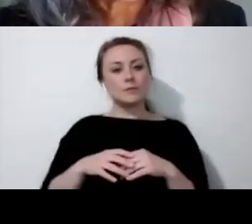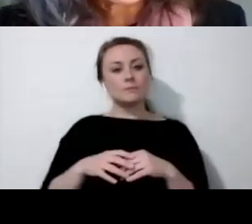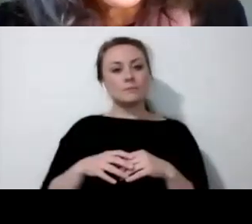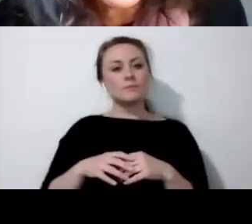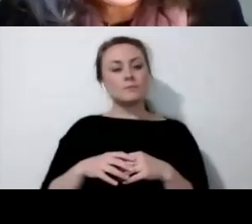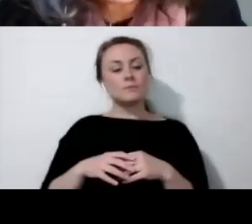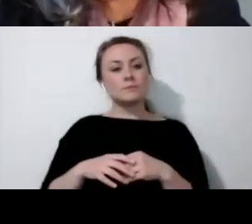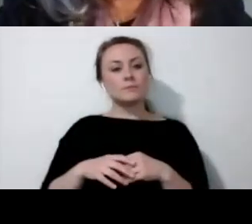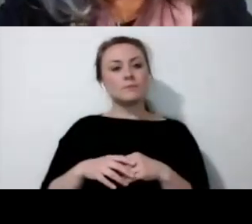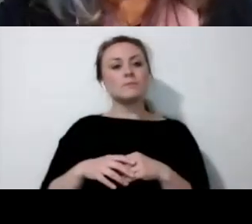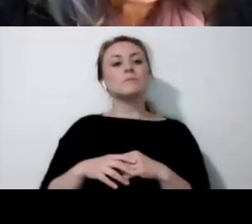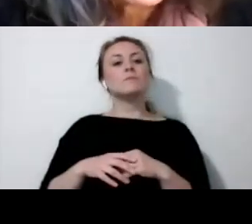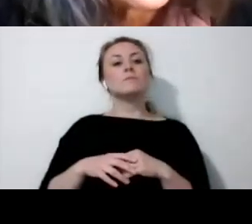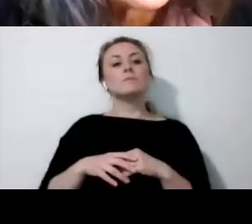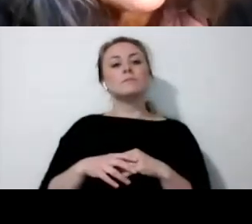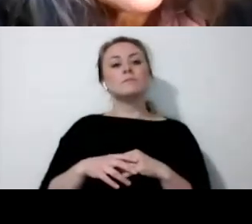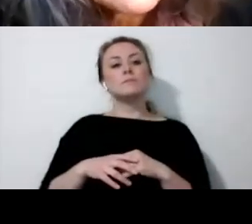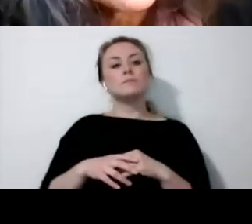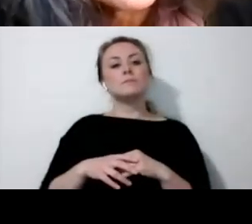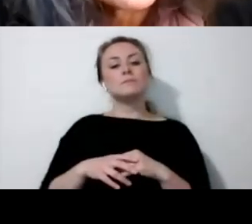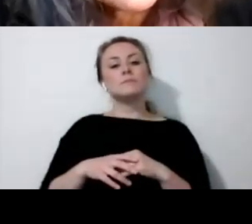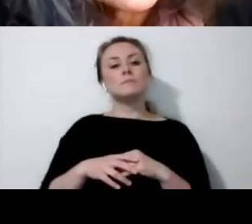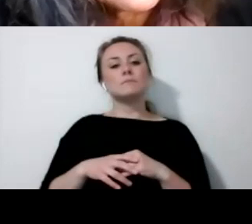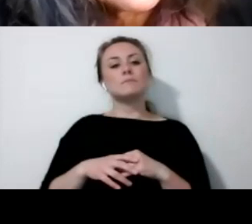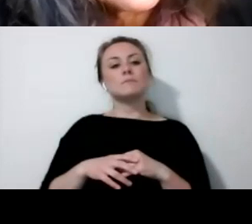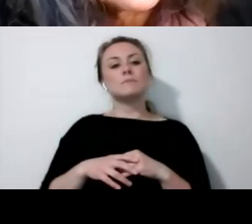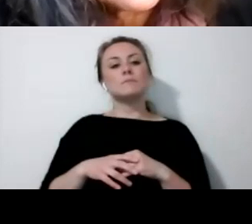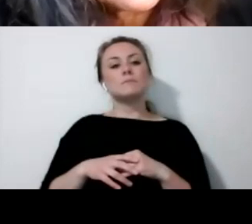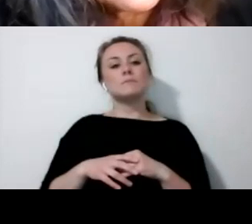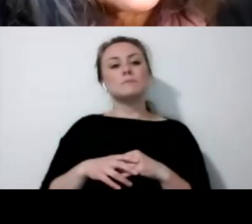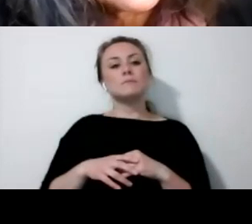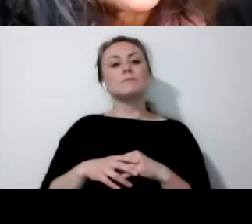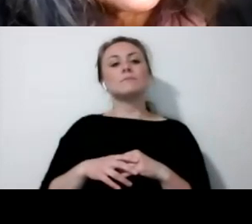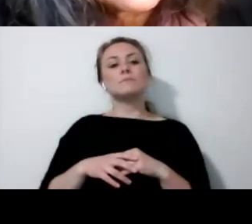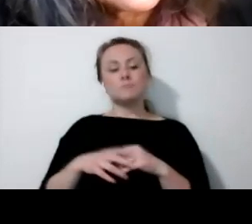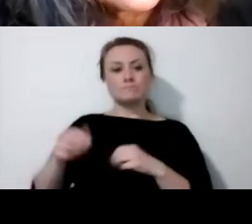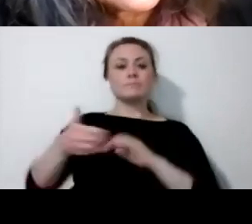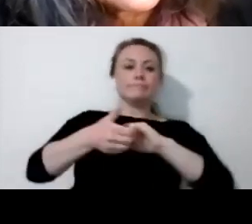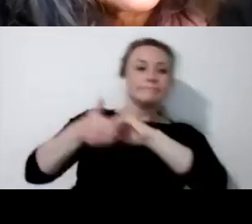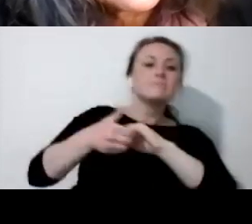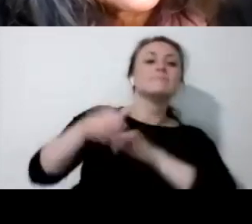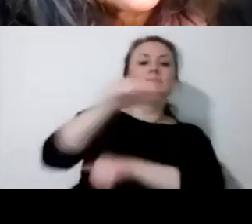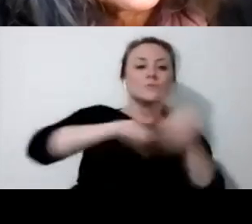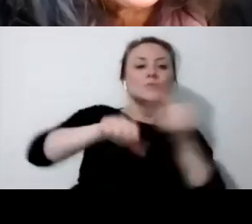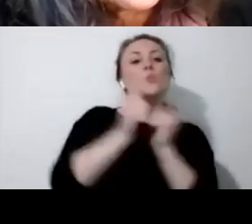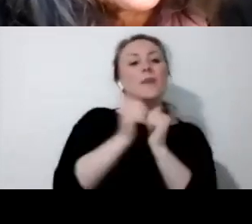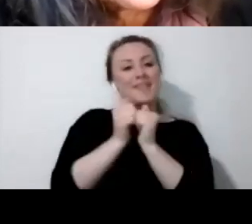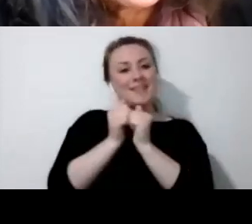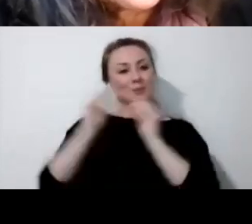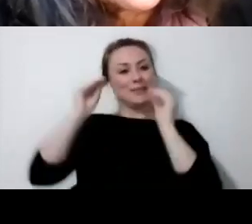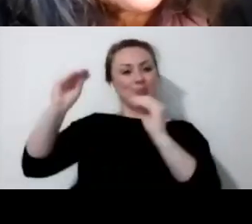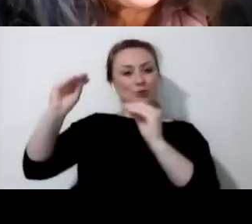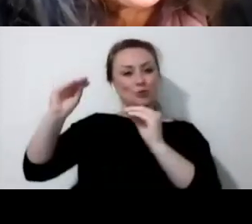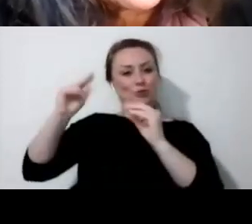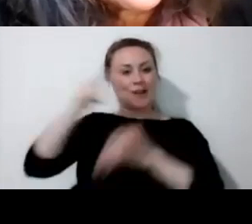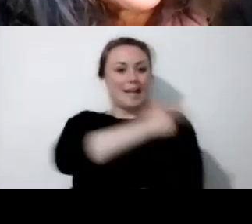of the cooperation and interactions between him and the center and then the Cooperative Teaching Hospital.